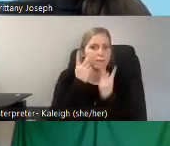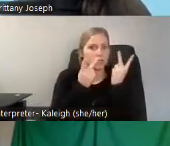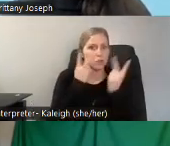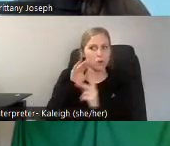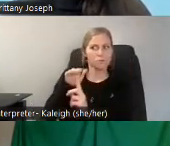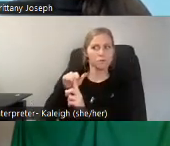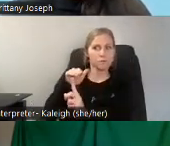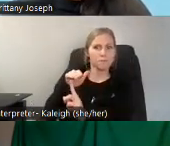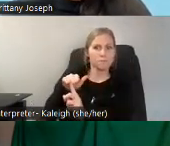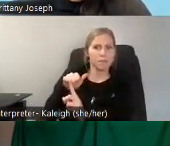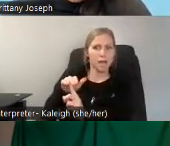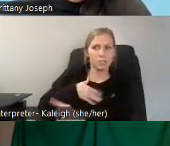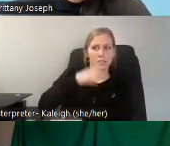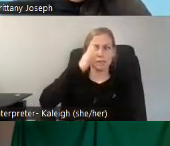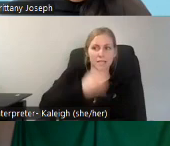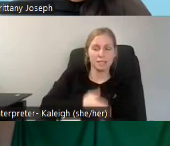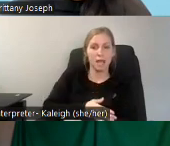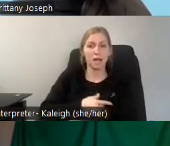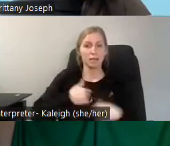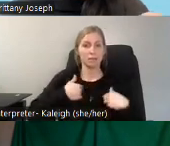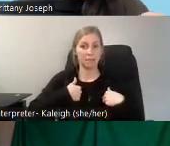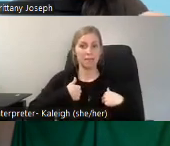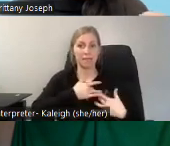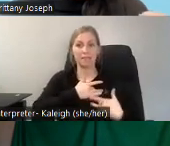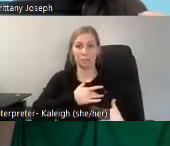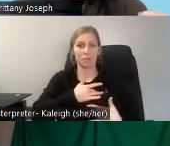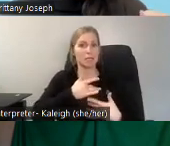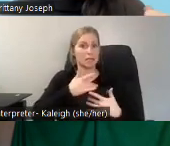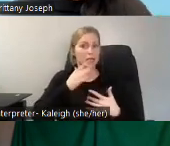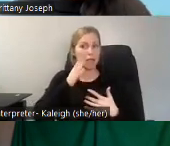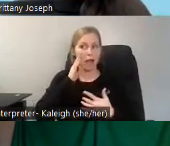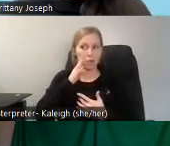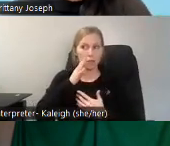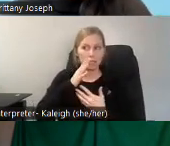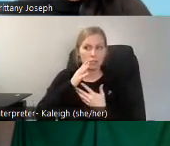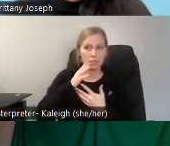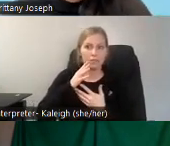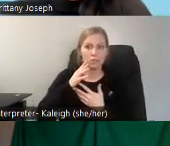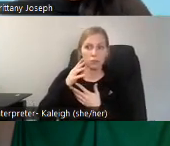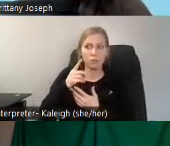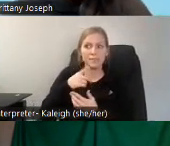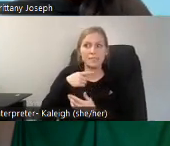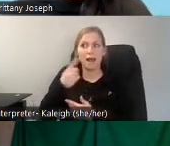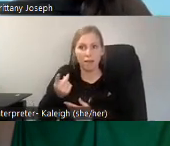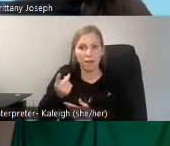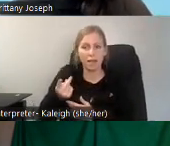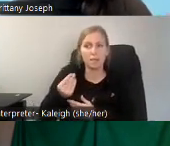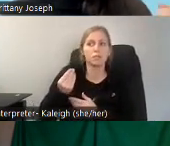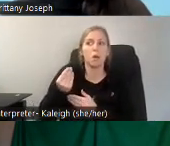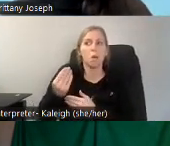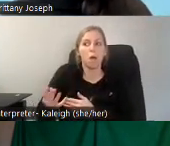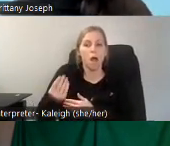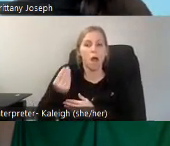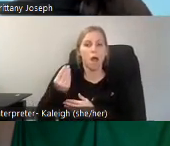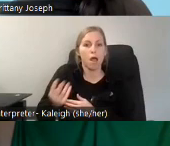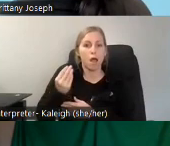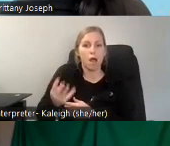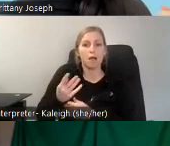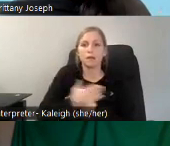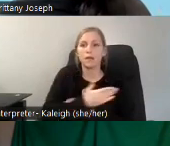and things that I would normally have to verbally prompt him on each morning, but